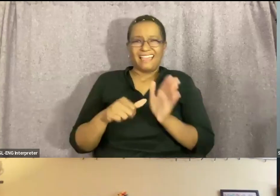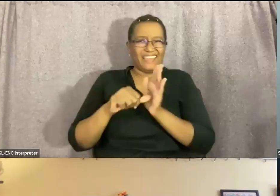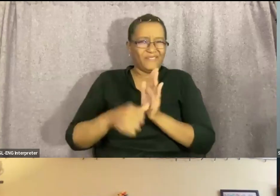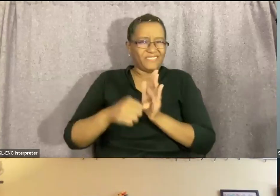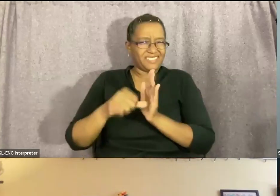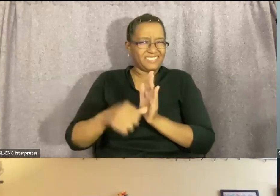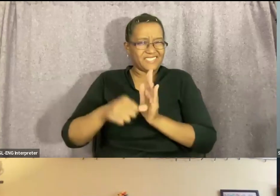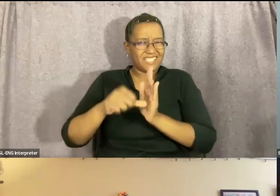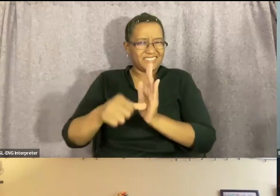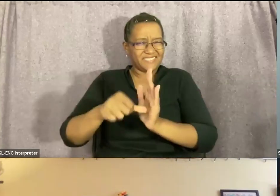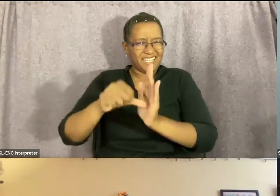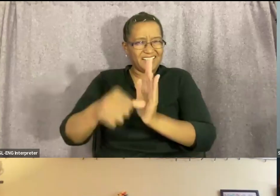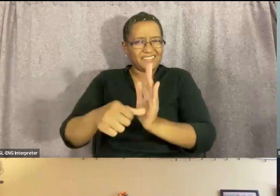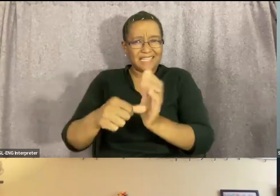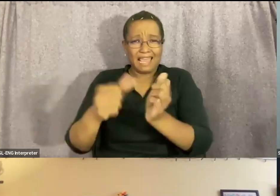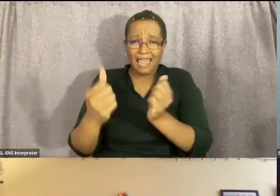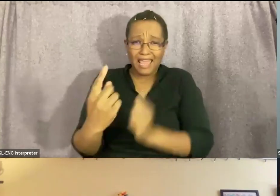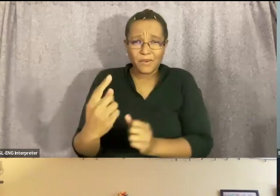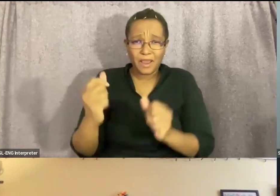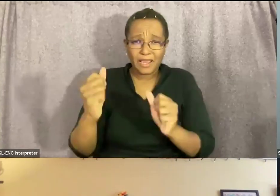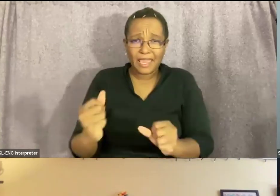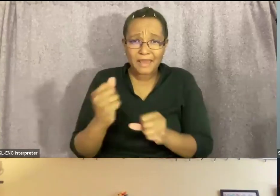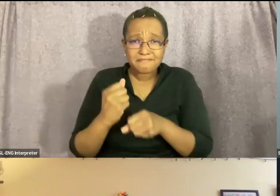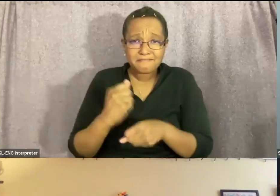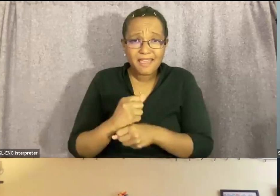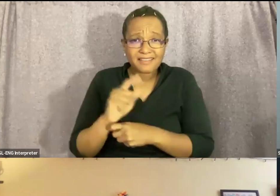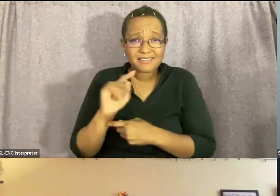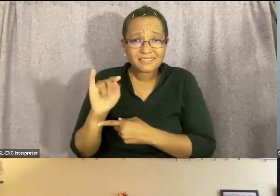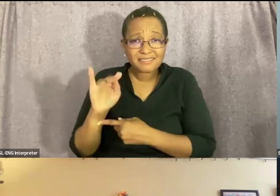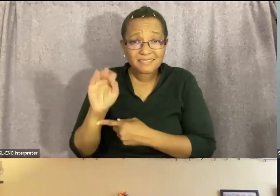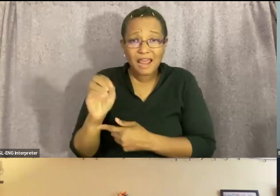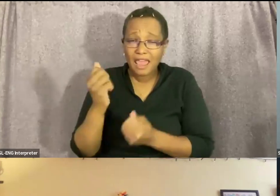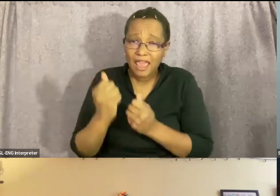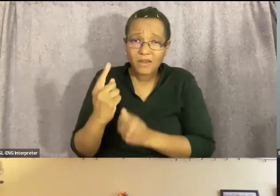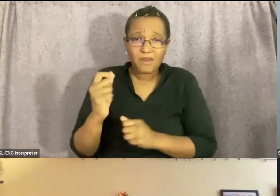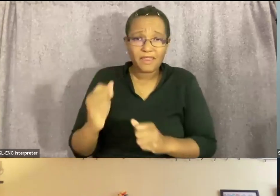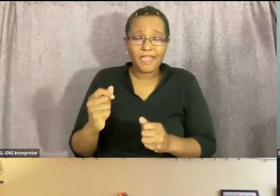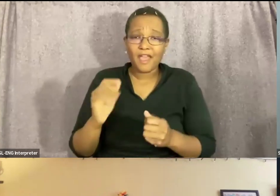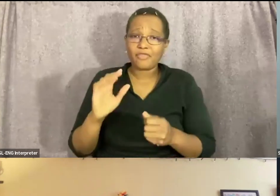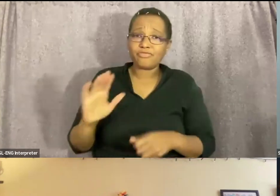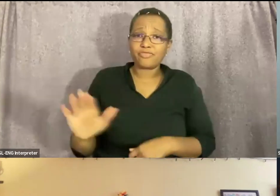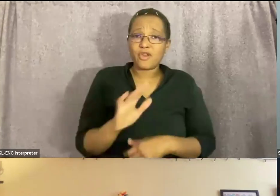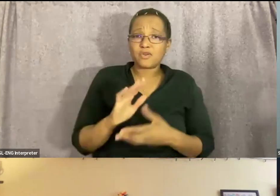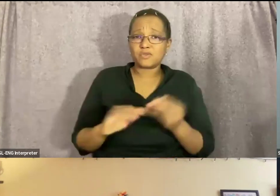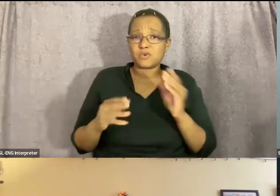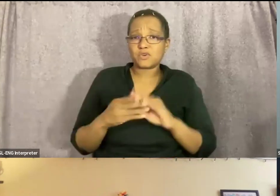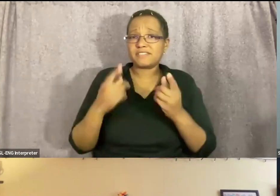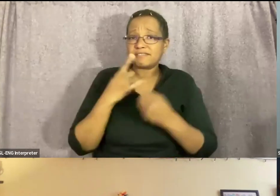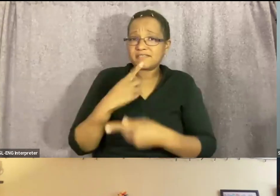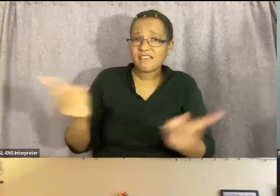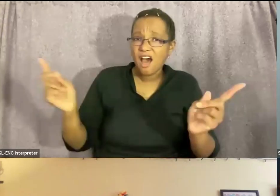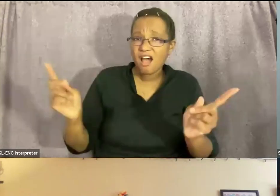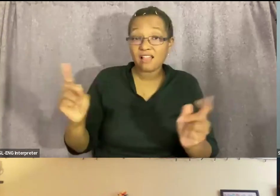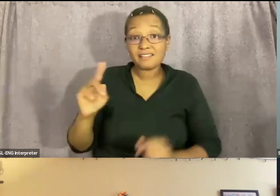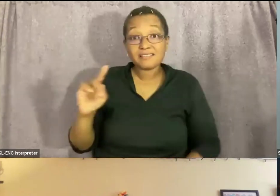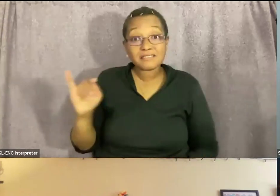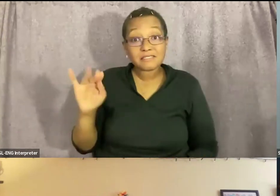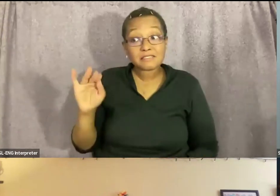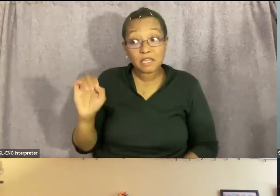out. I want to hear all the feedback. I want to hear what folks want. This is not an isolated project. And I'm done